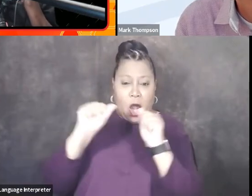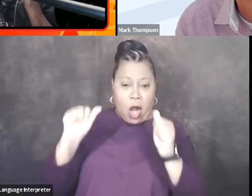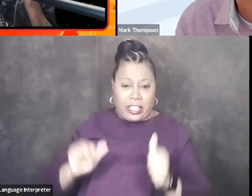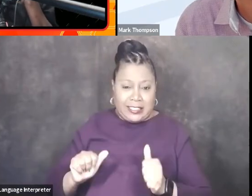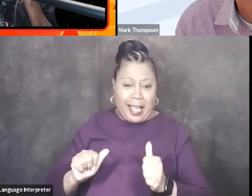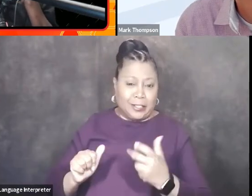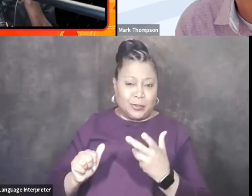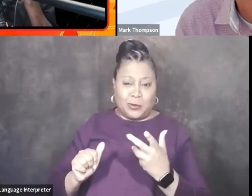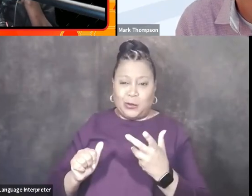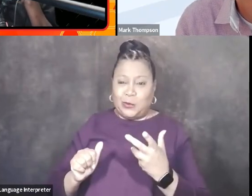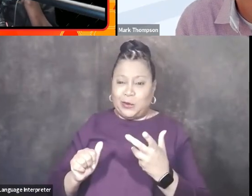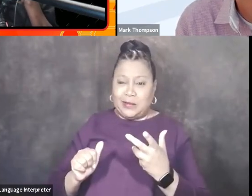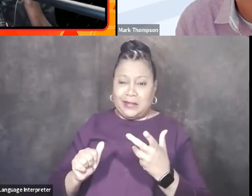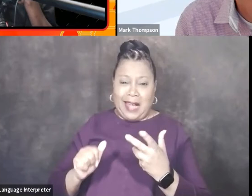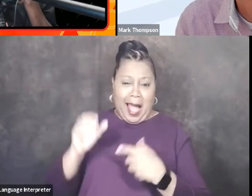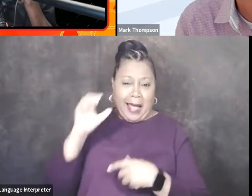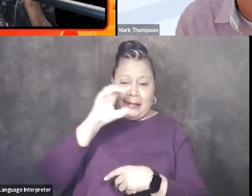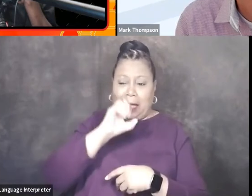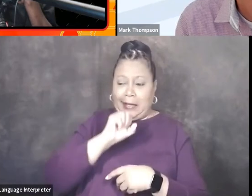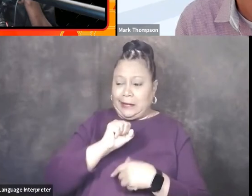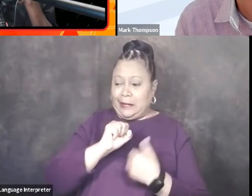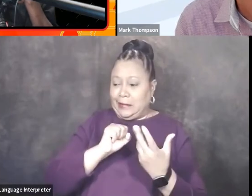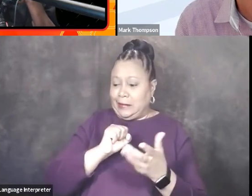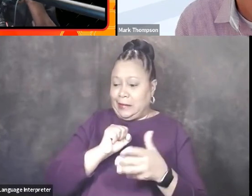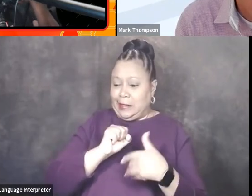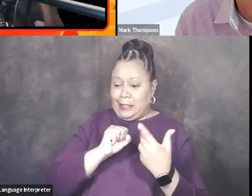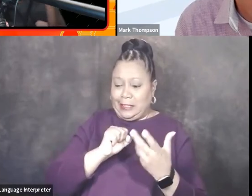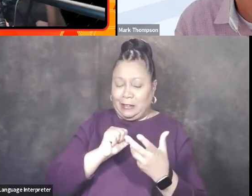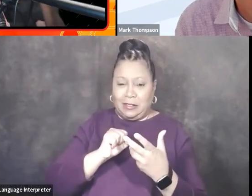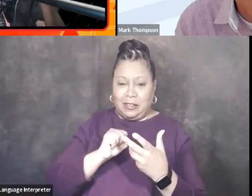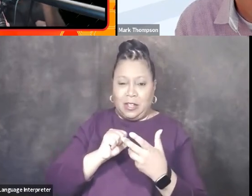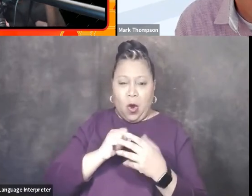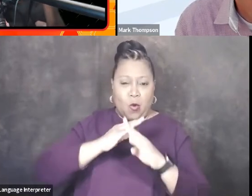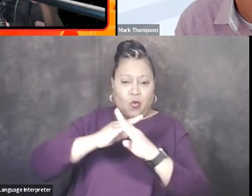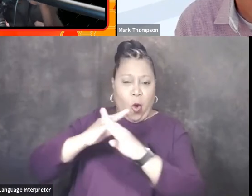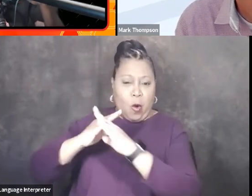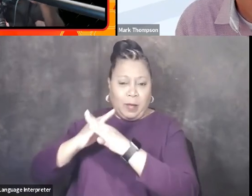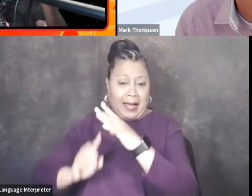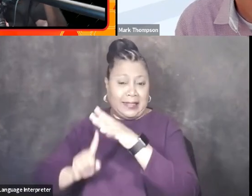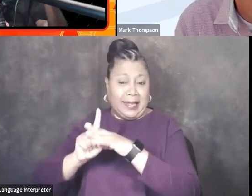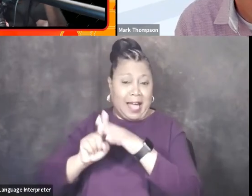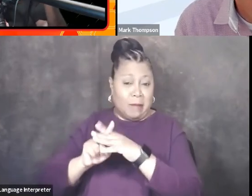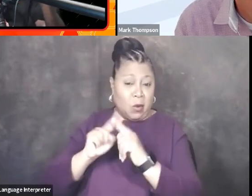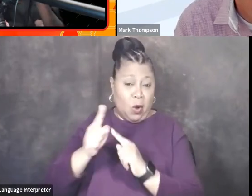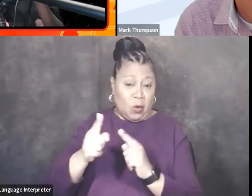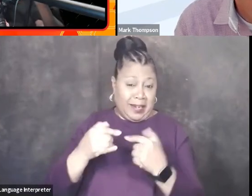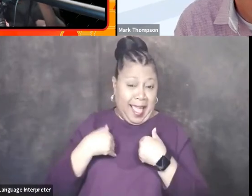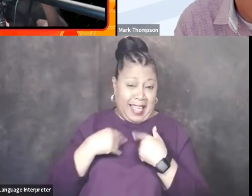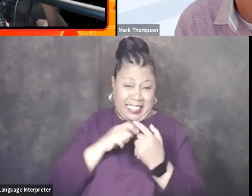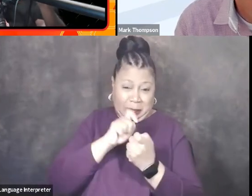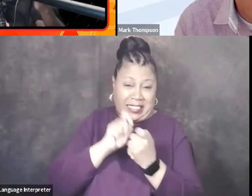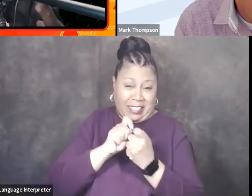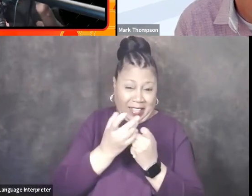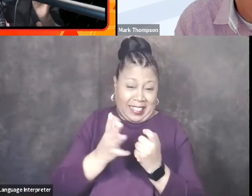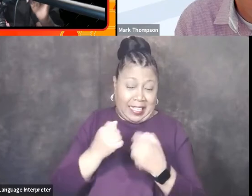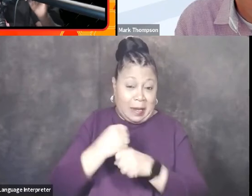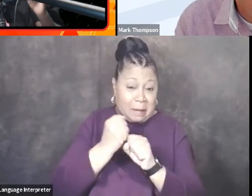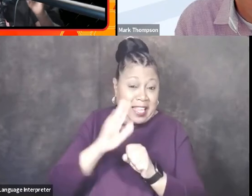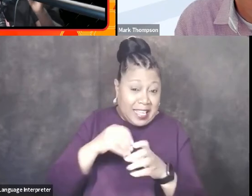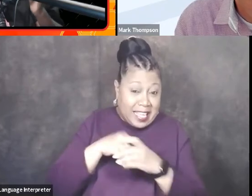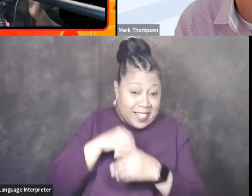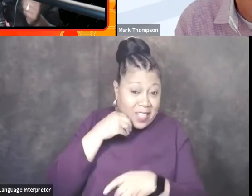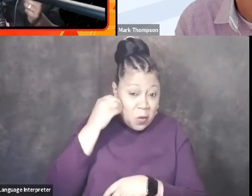architectural, I guess, roadblocks that comes up when ones want to have like specific things made in their